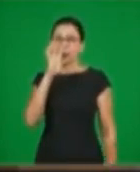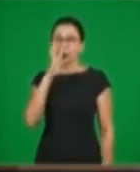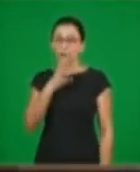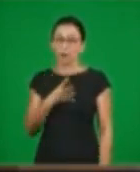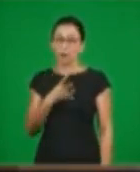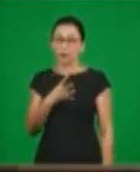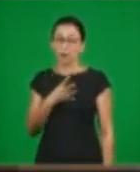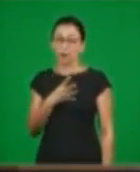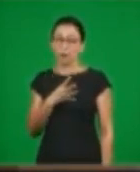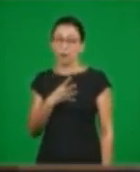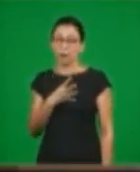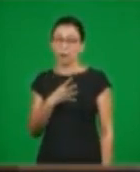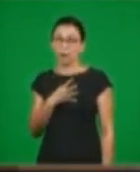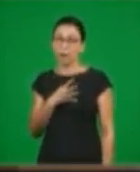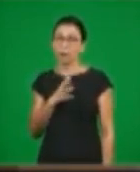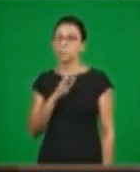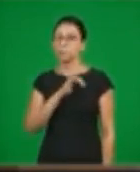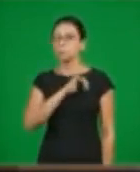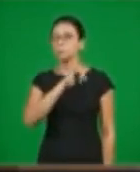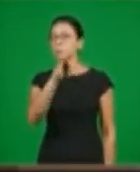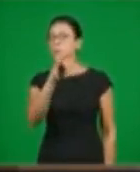what's that? Condemn.